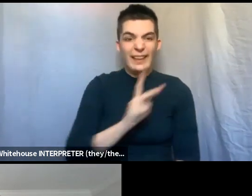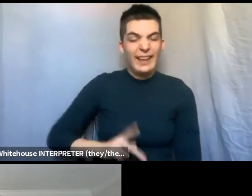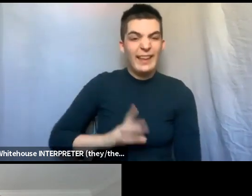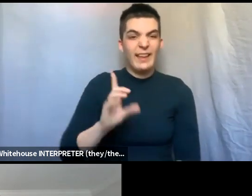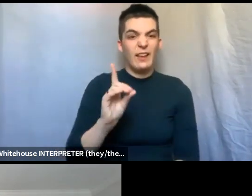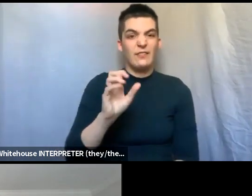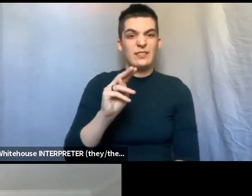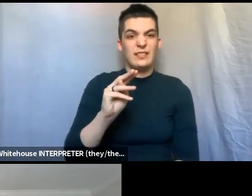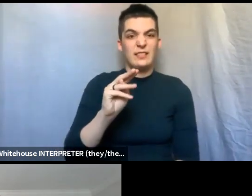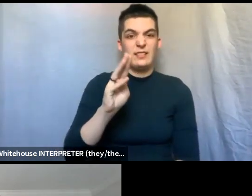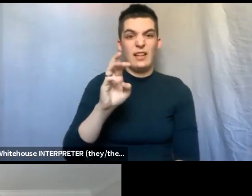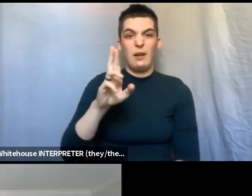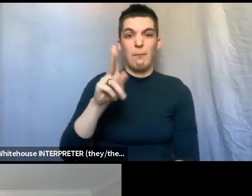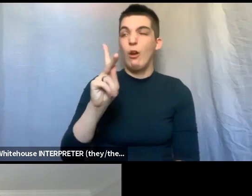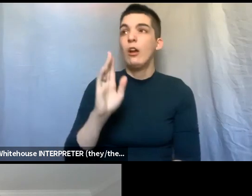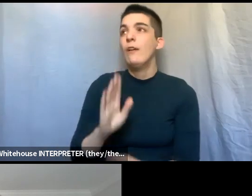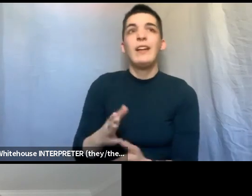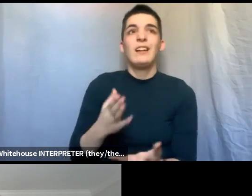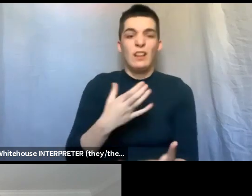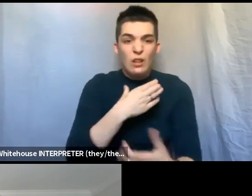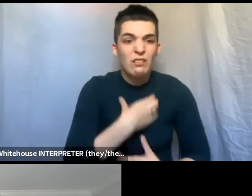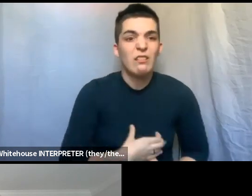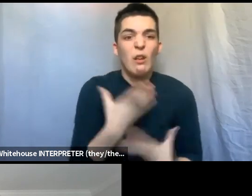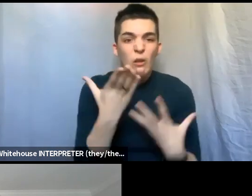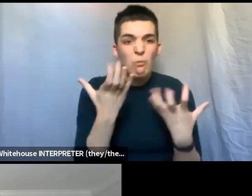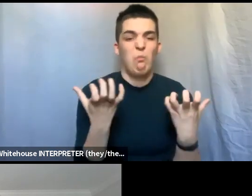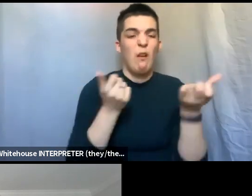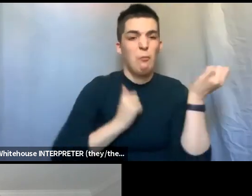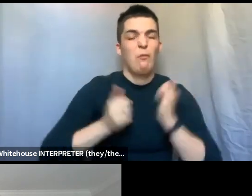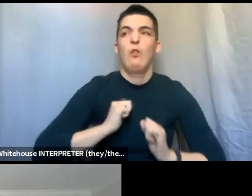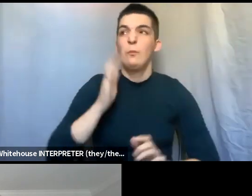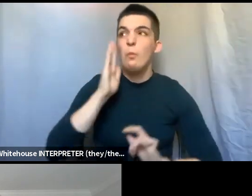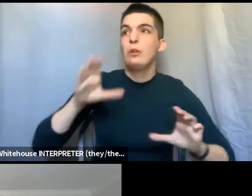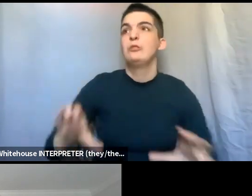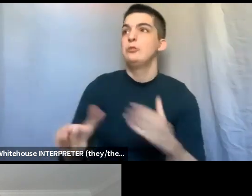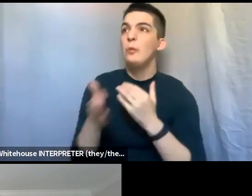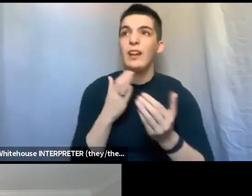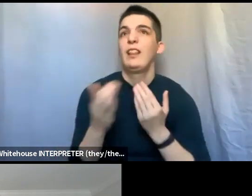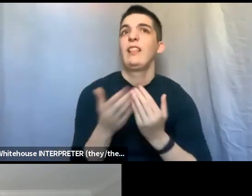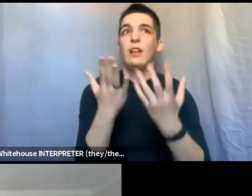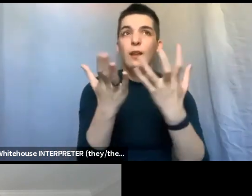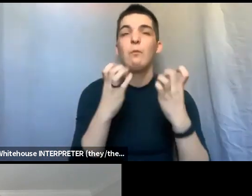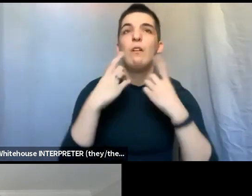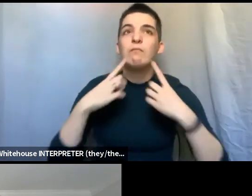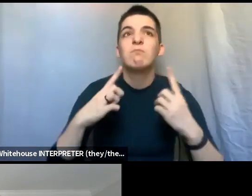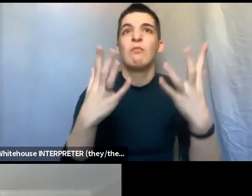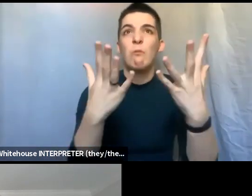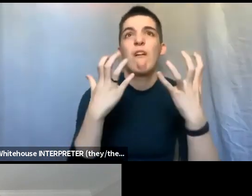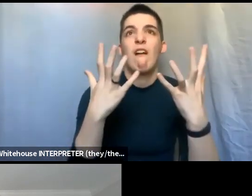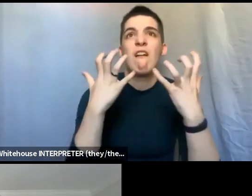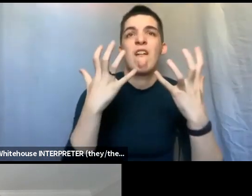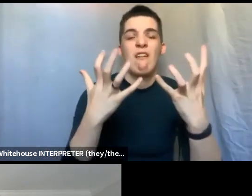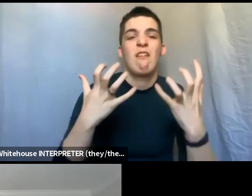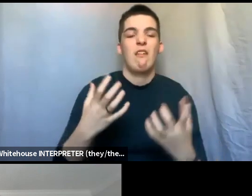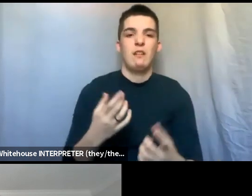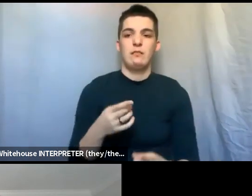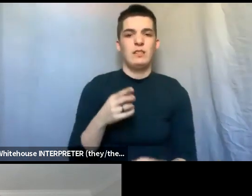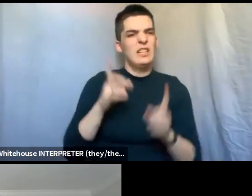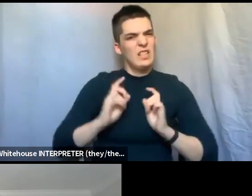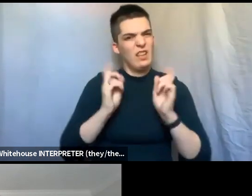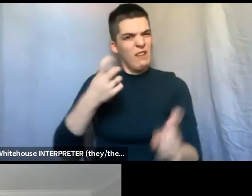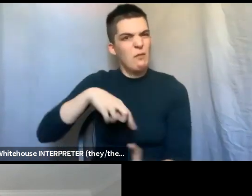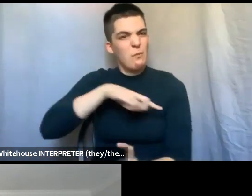perform anything for you. You know, that's the life of the theater. That's what it is. But it's a gift that we